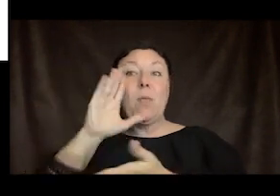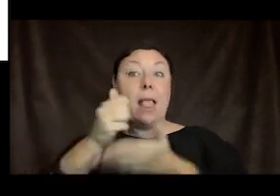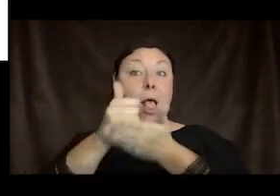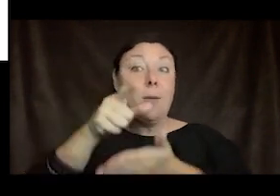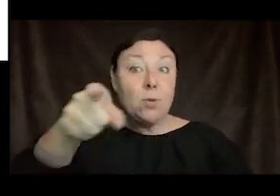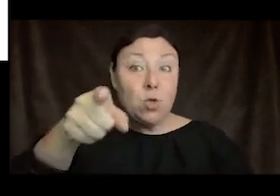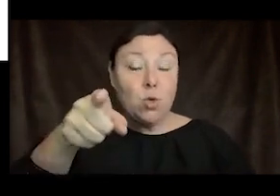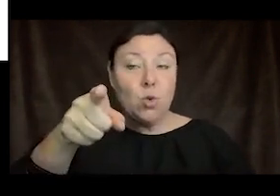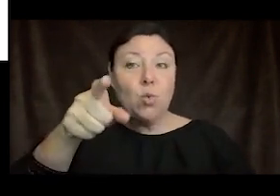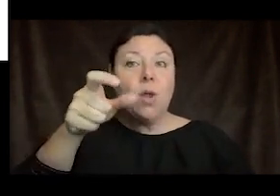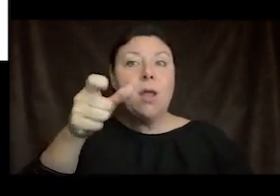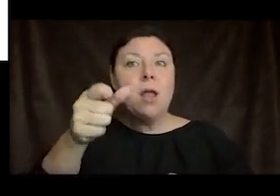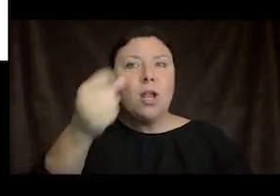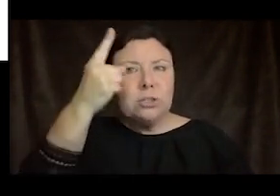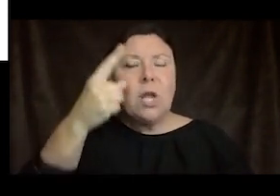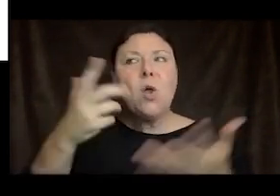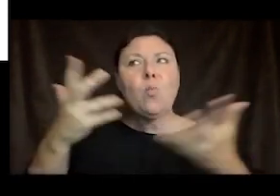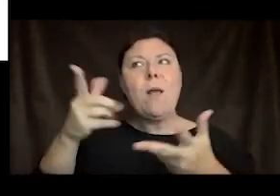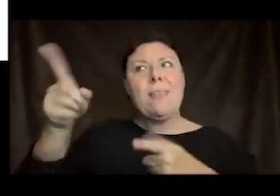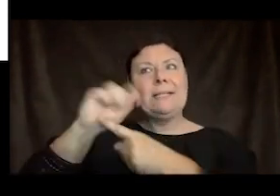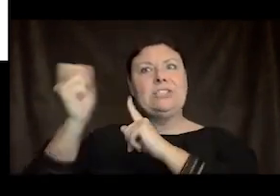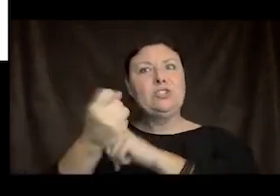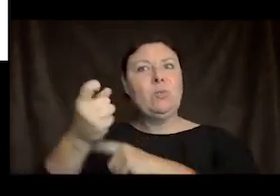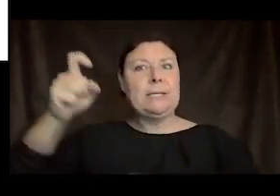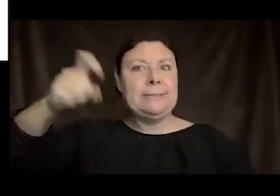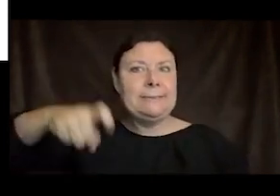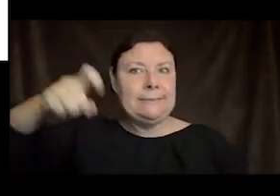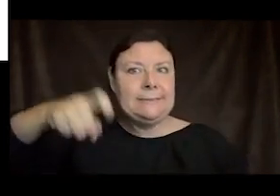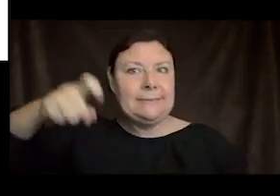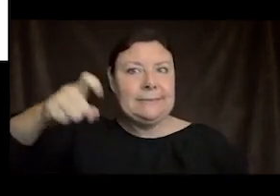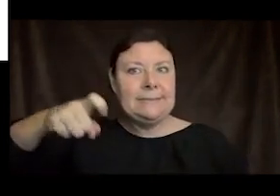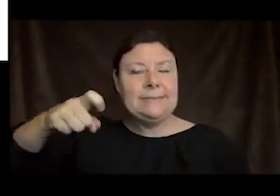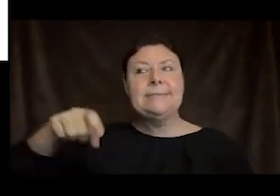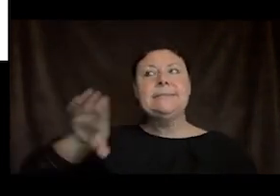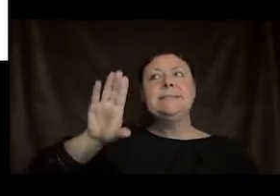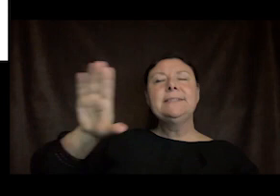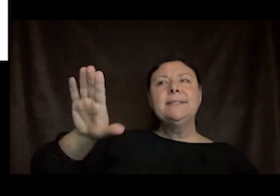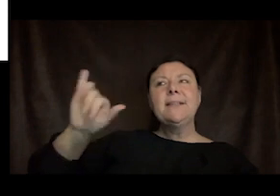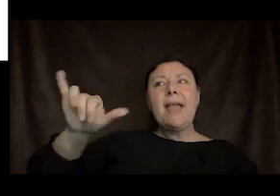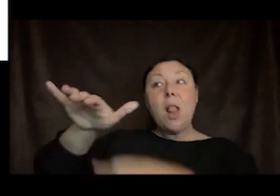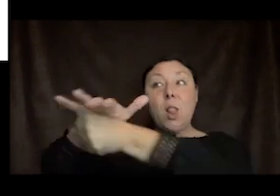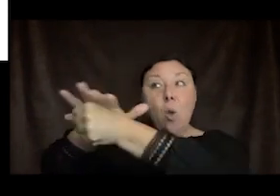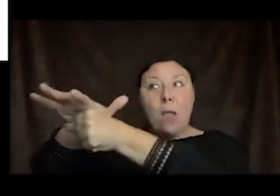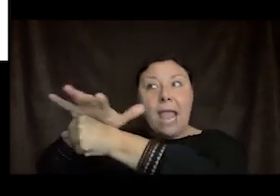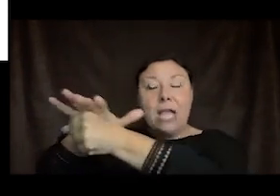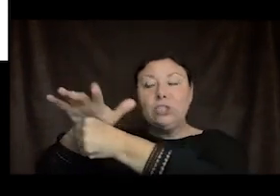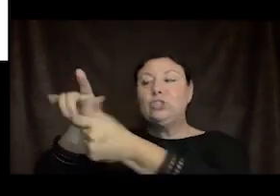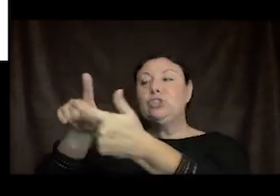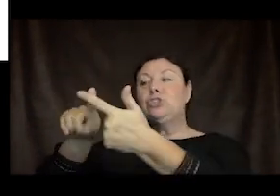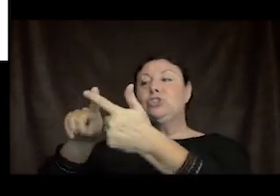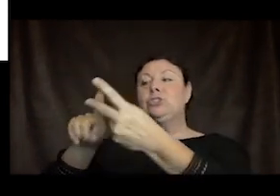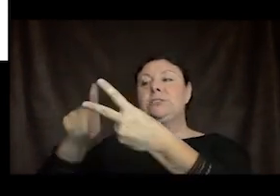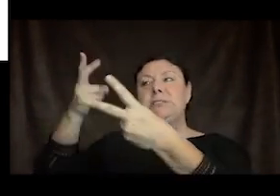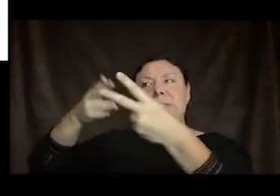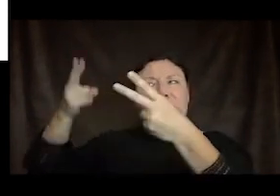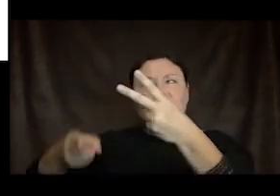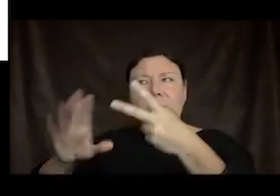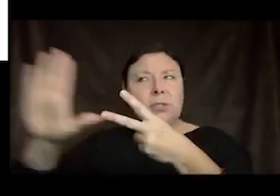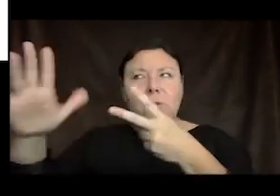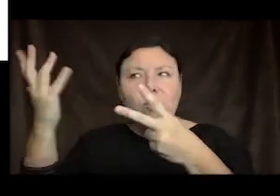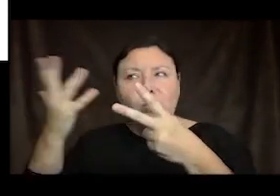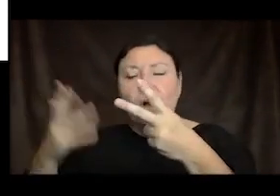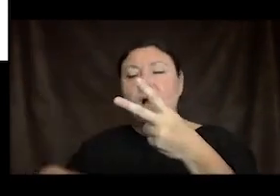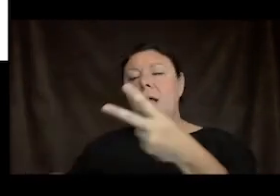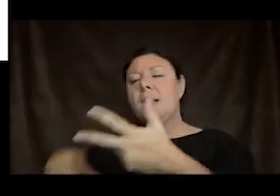out what the context is calling for, geographically what has happened, historically what is happening, societally what